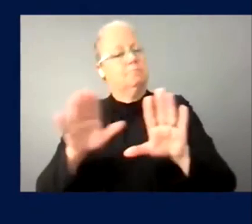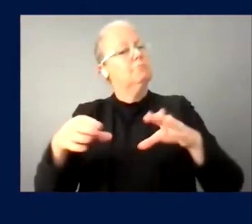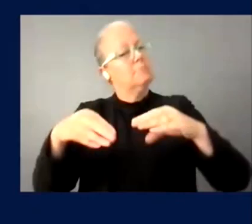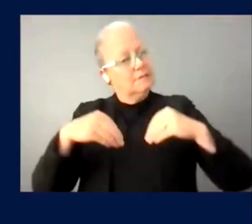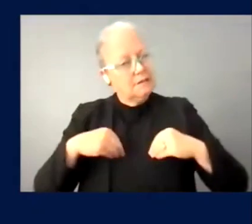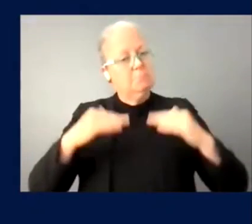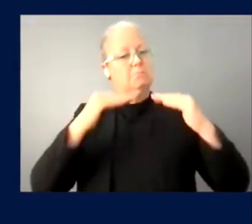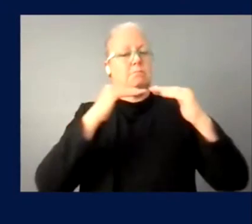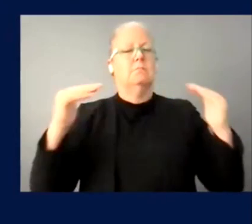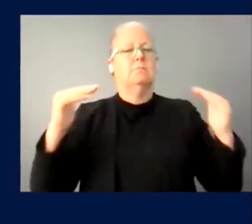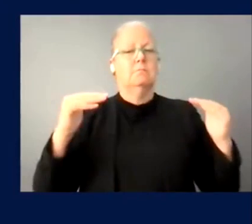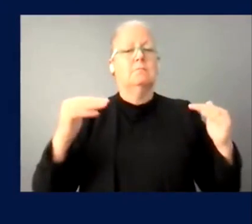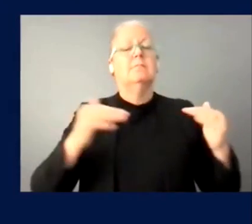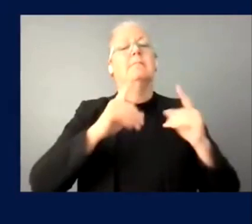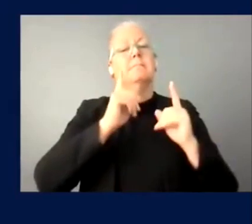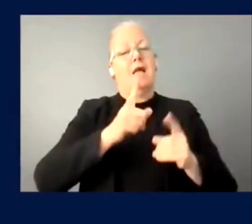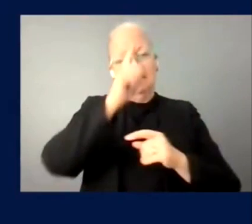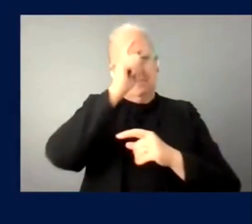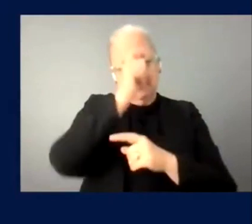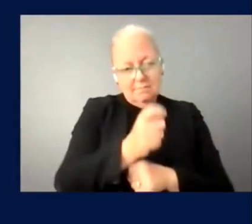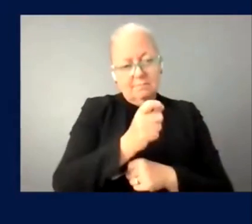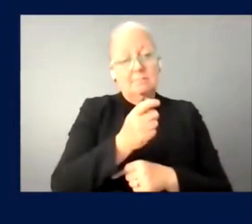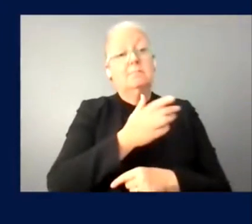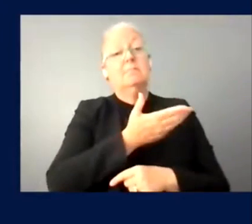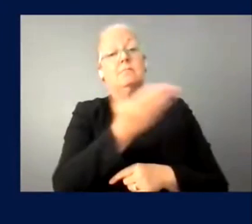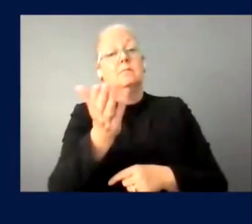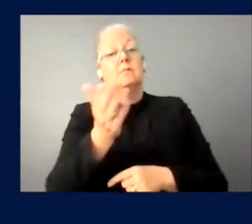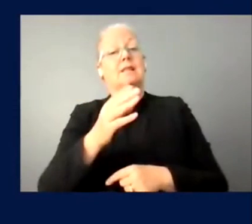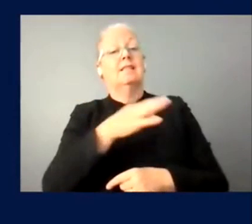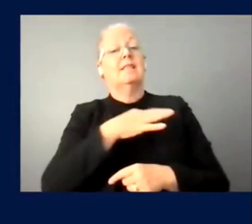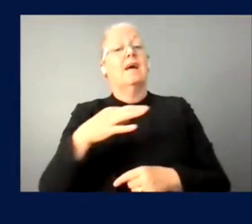your staff that people wearing them would be given.